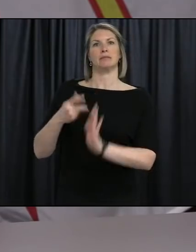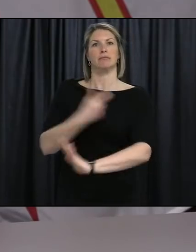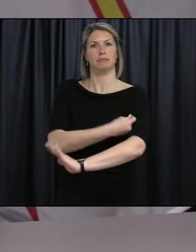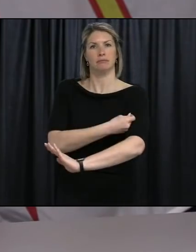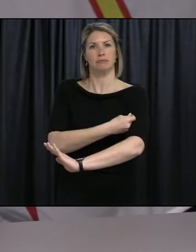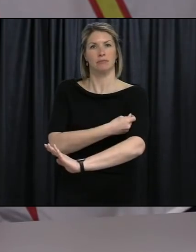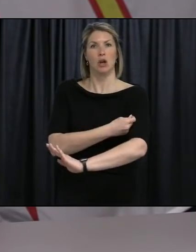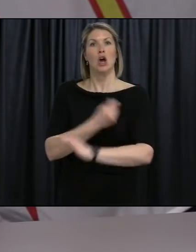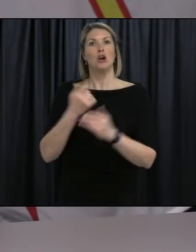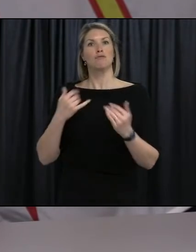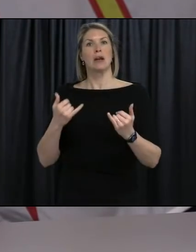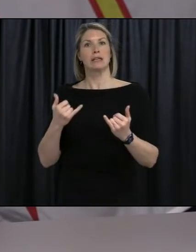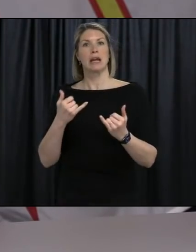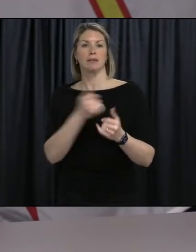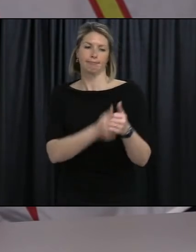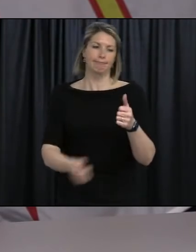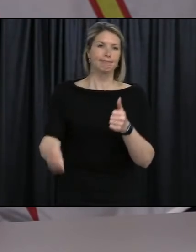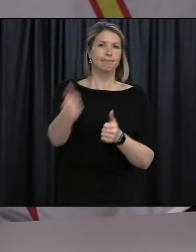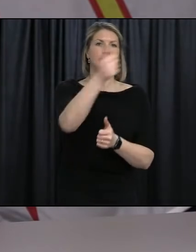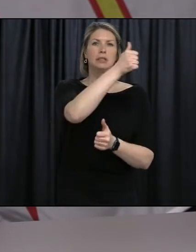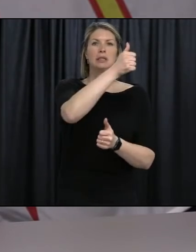with regard to